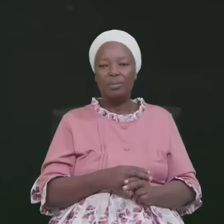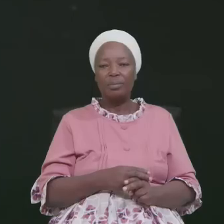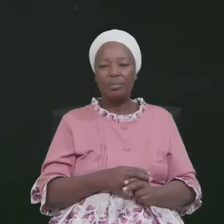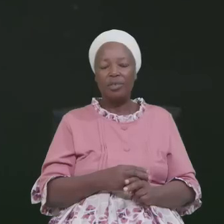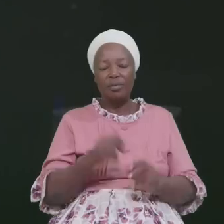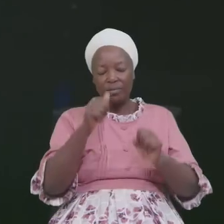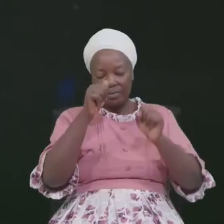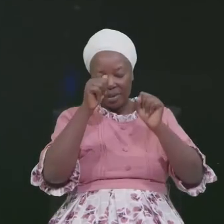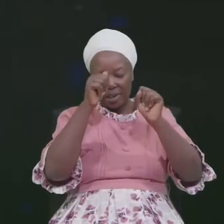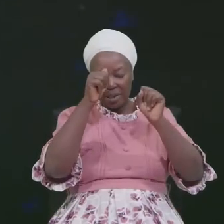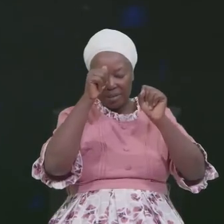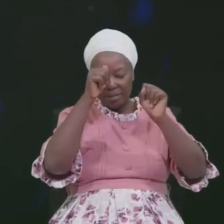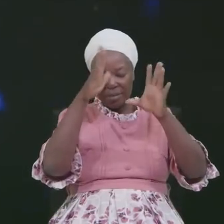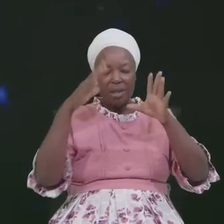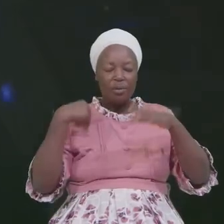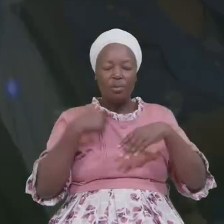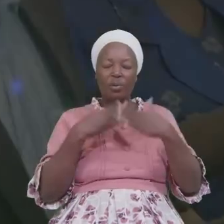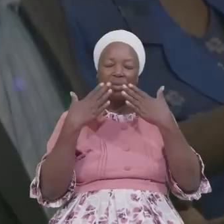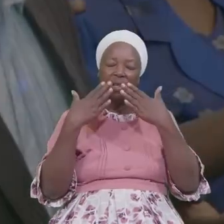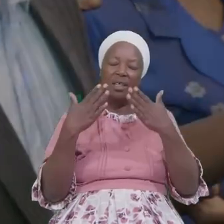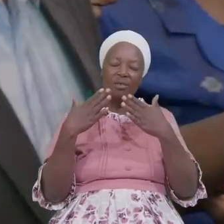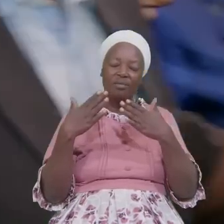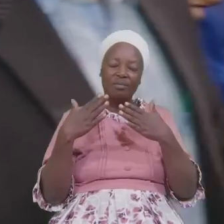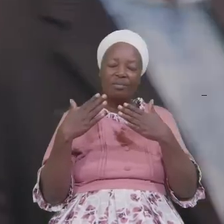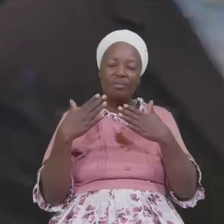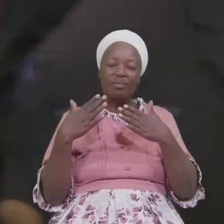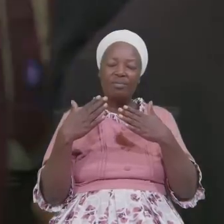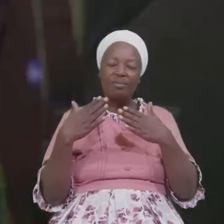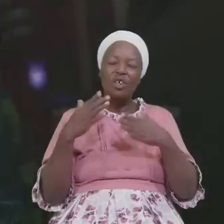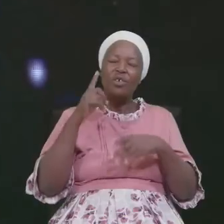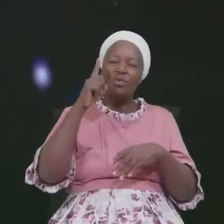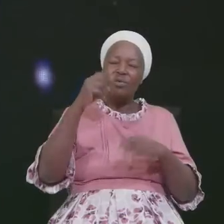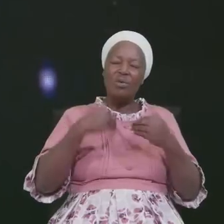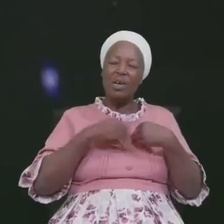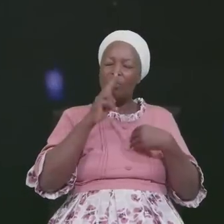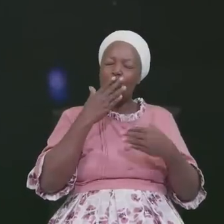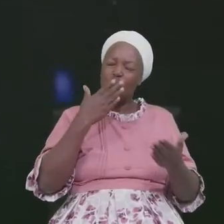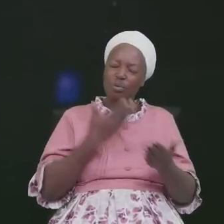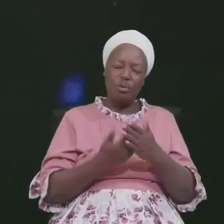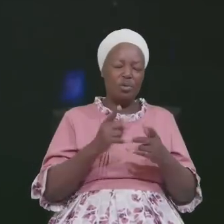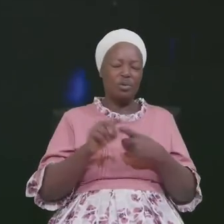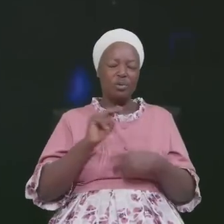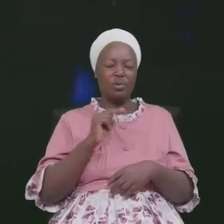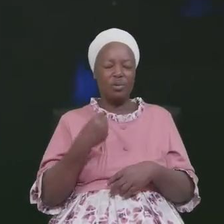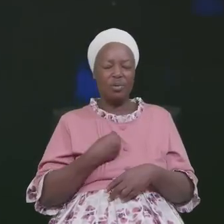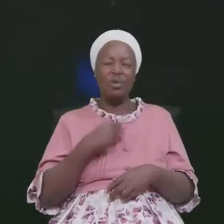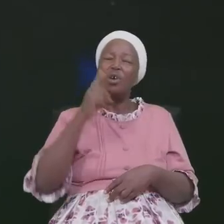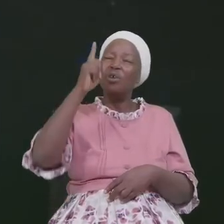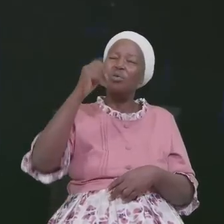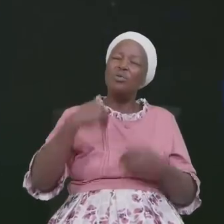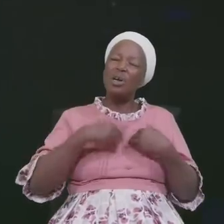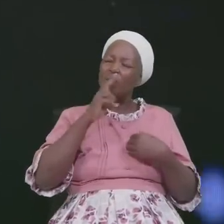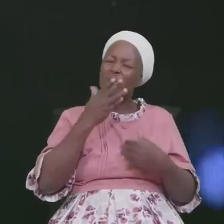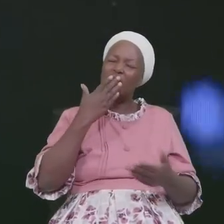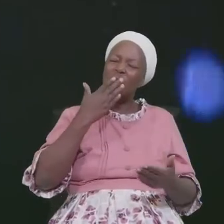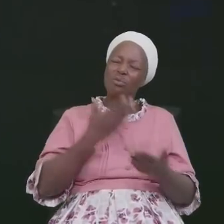Father, we thank you. You have been good to us. You have been great